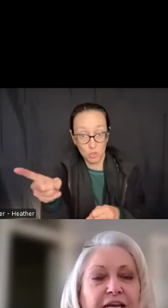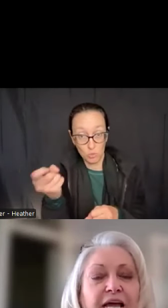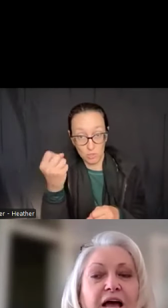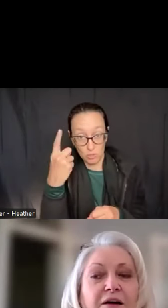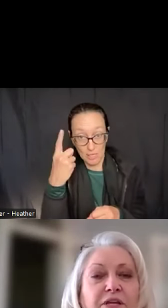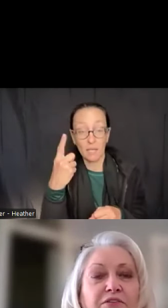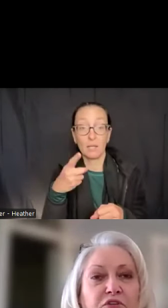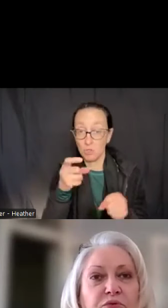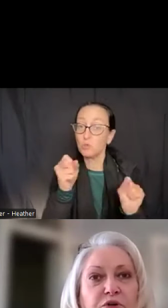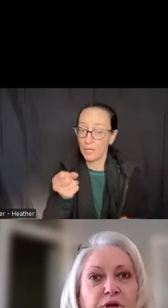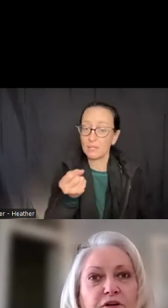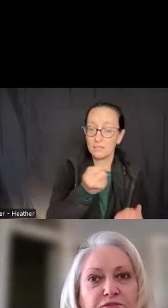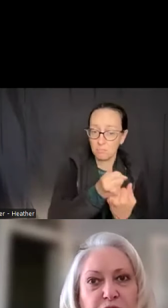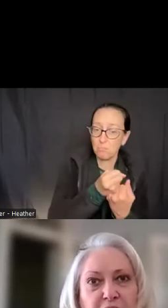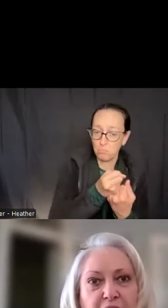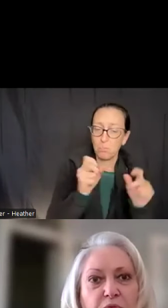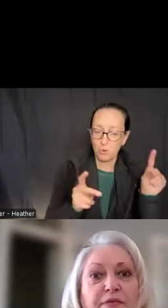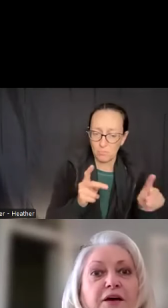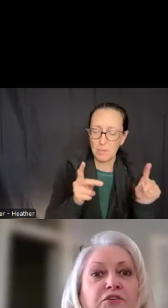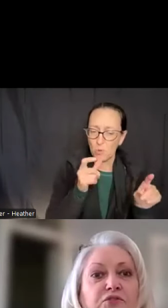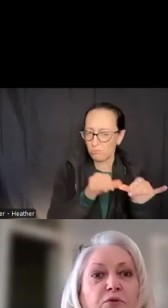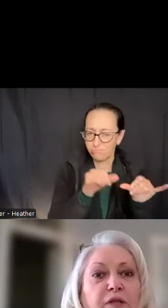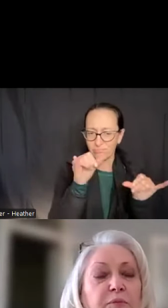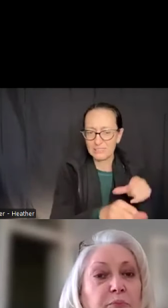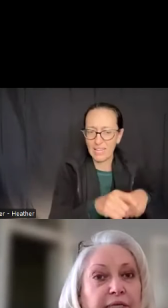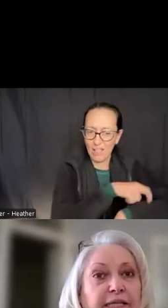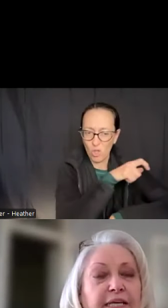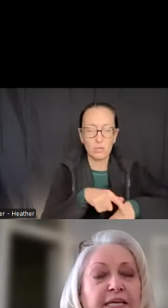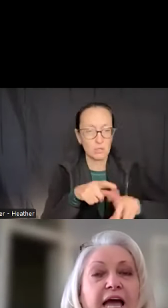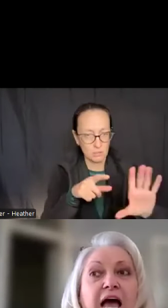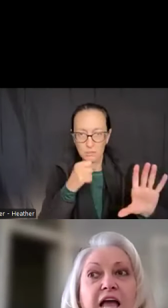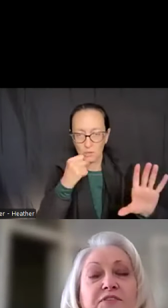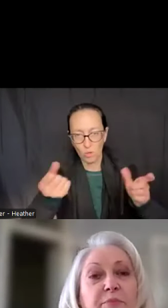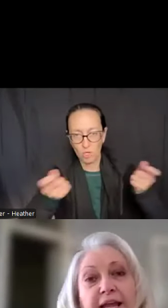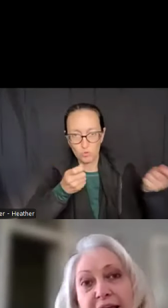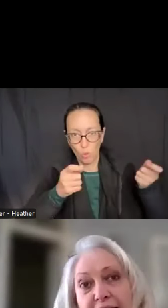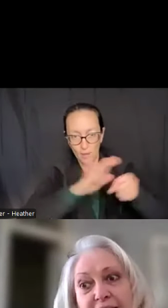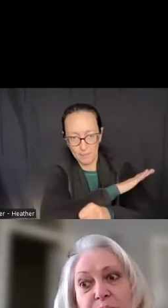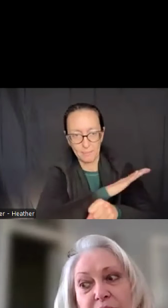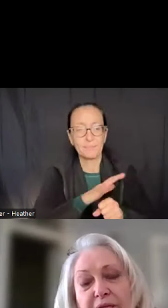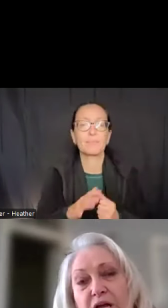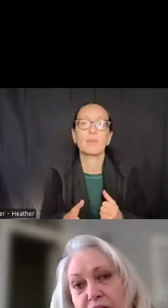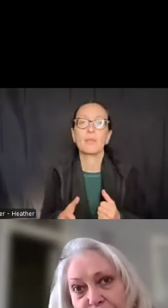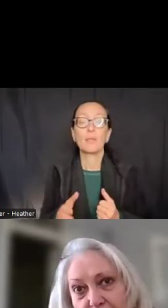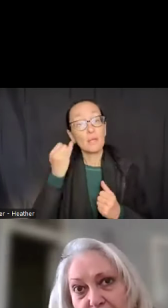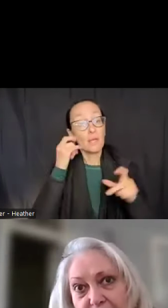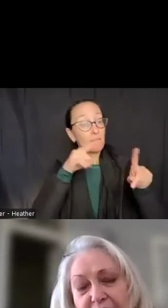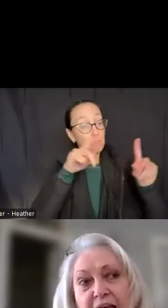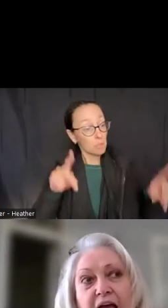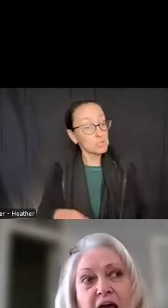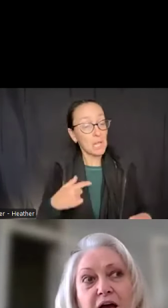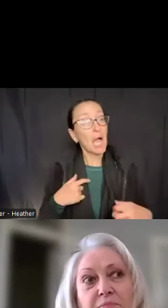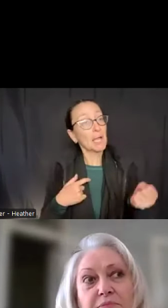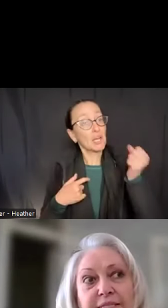support individuals who are in long-term care without controlling them completely. If somebody has the ability to